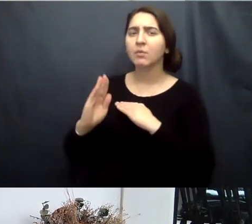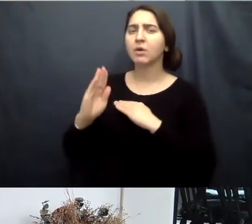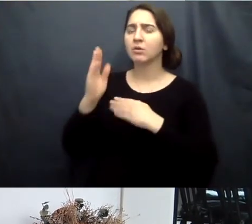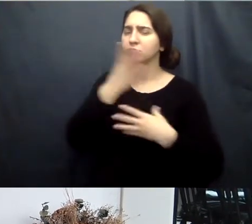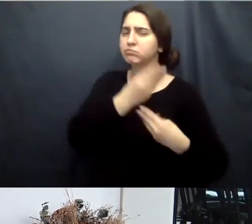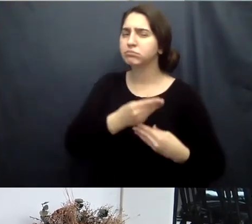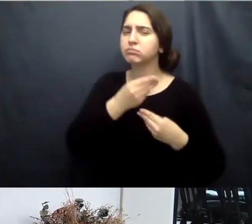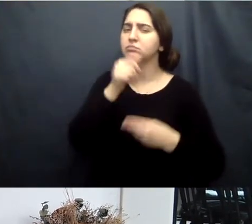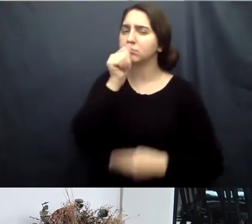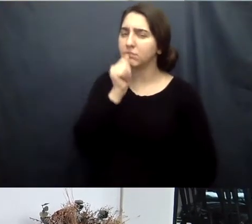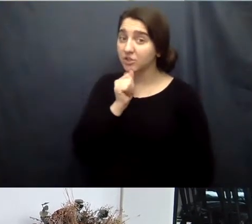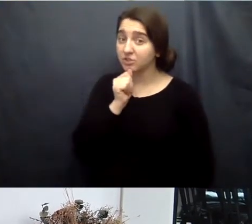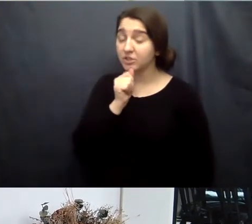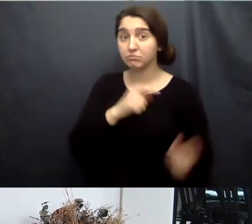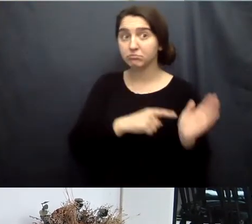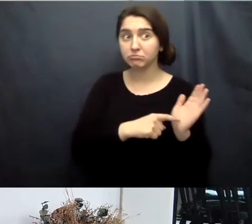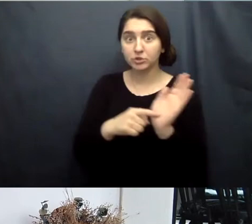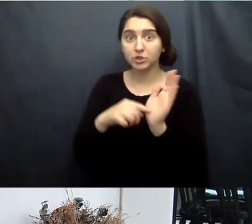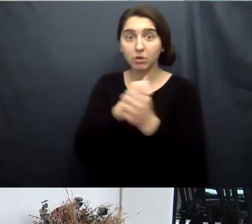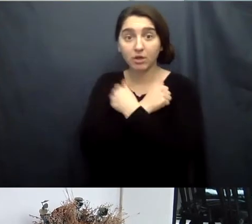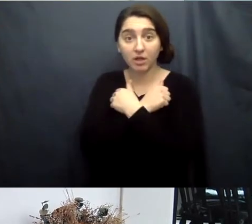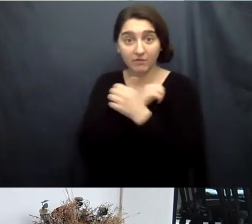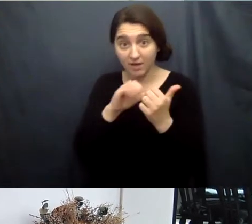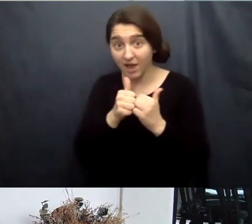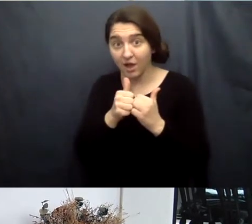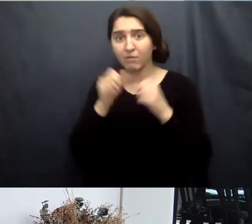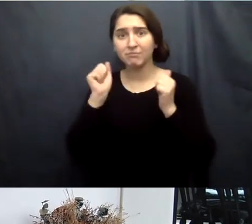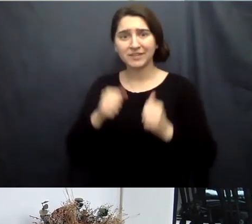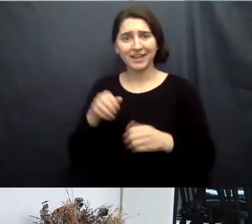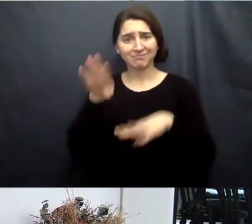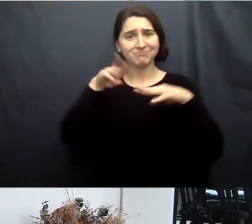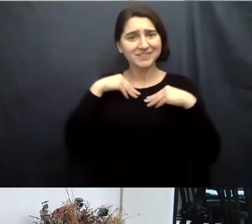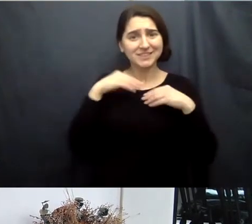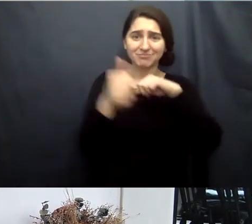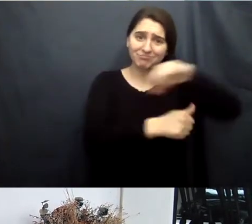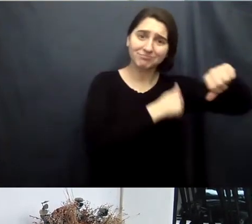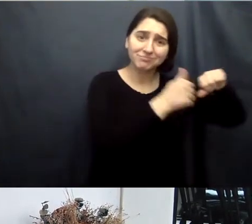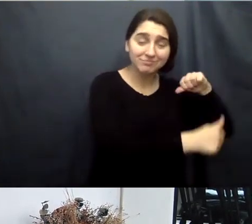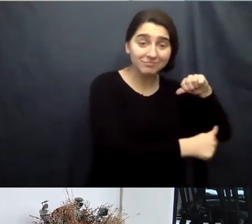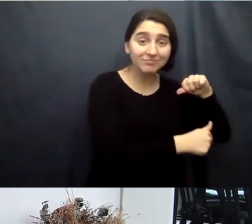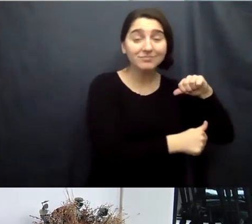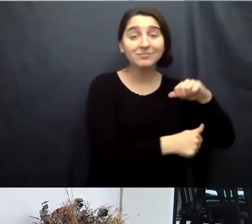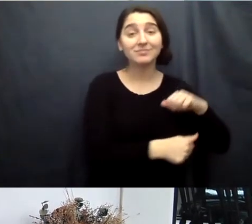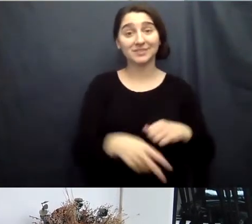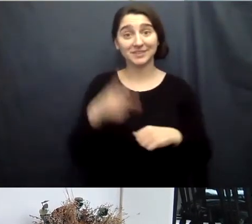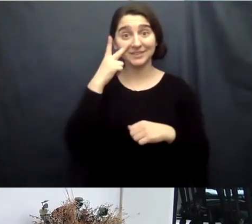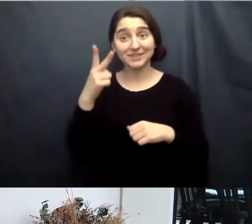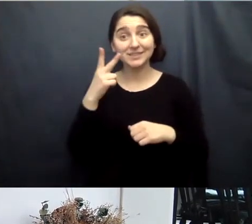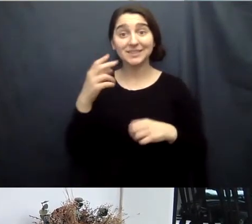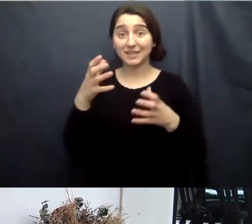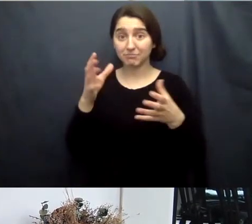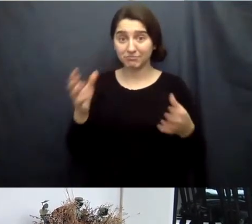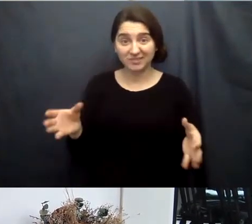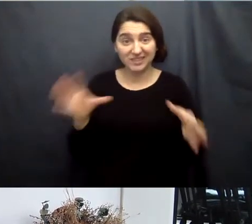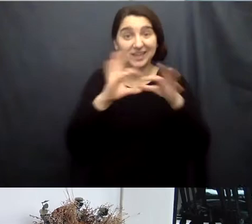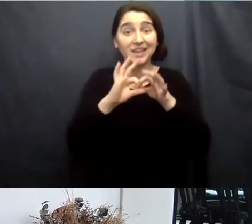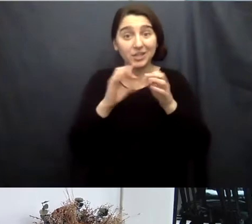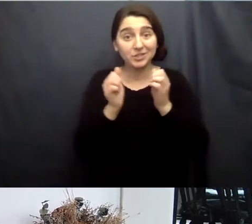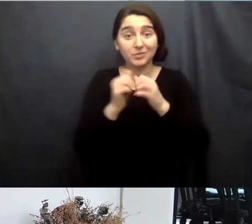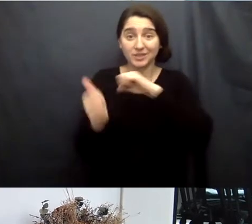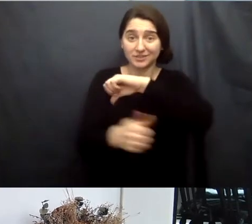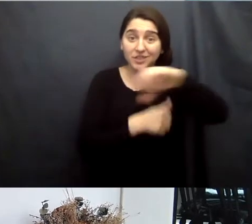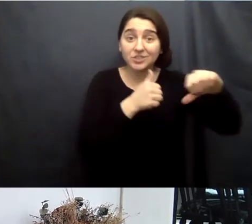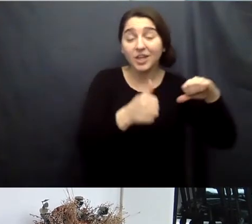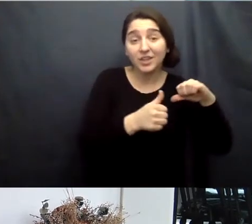and patient. Show your love by being tolerant with one another. Do your best to preserve